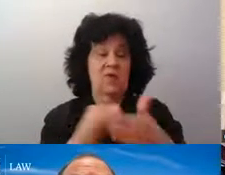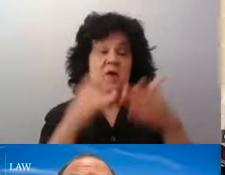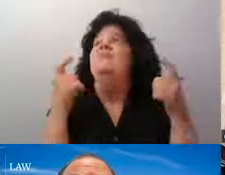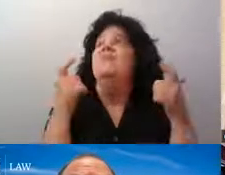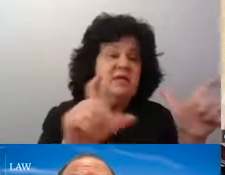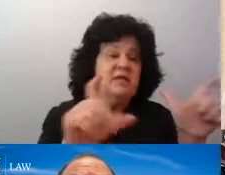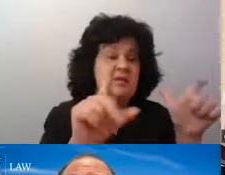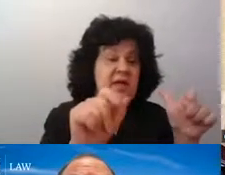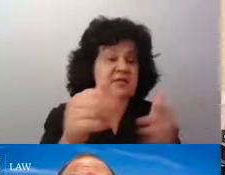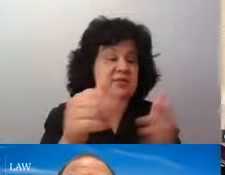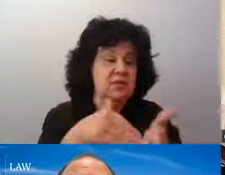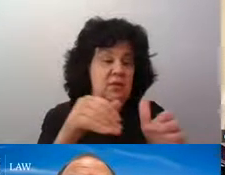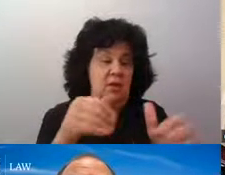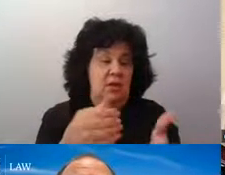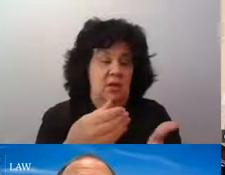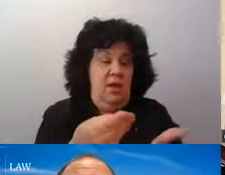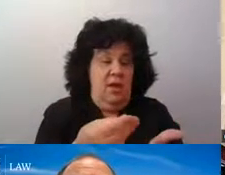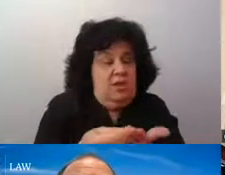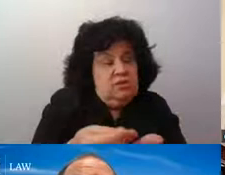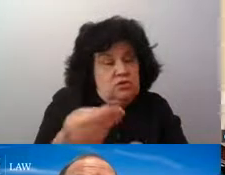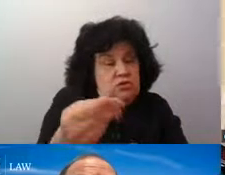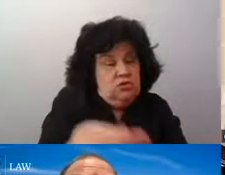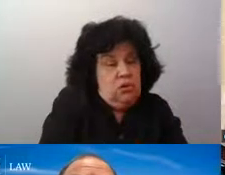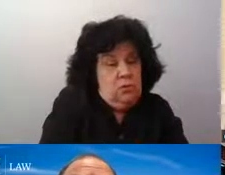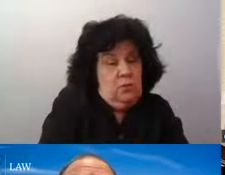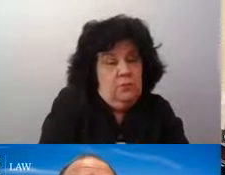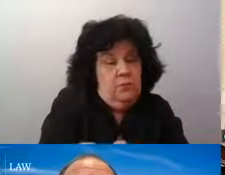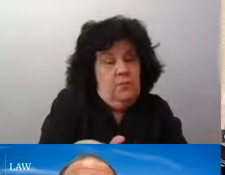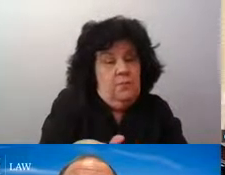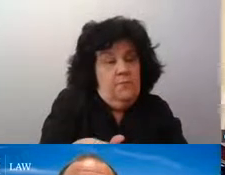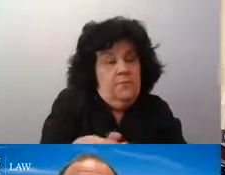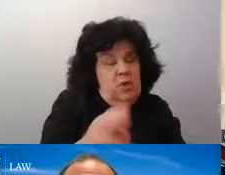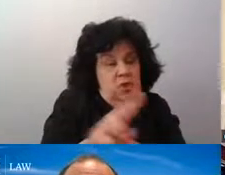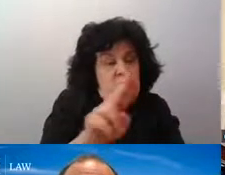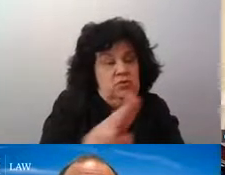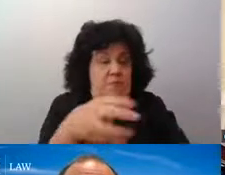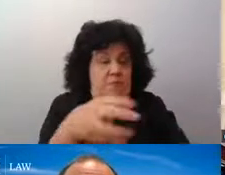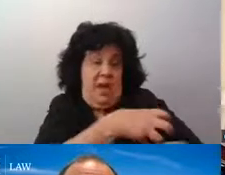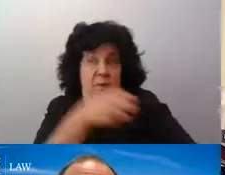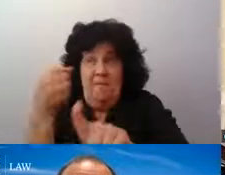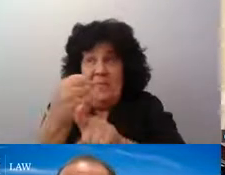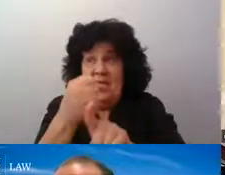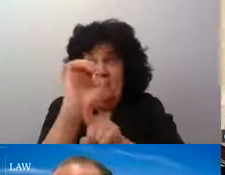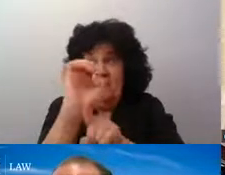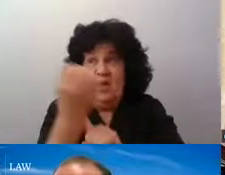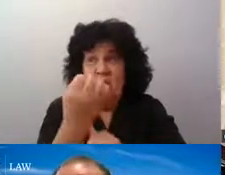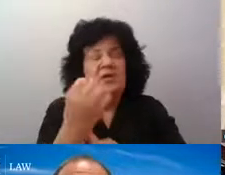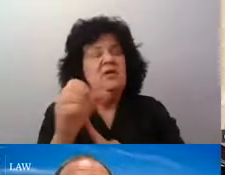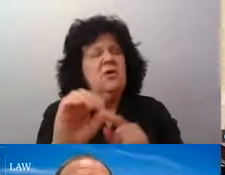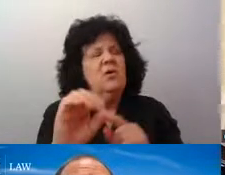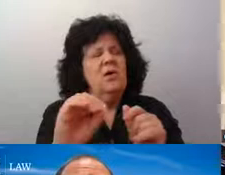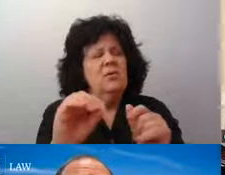data centers consume power and impact the environment. So with respect to